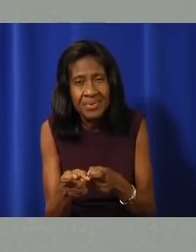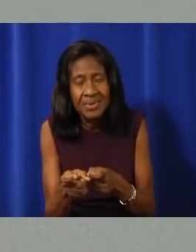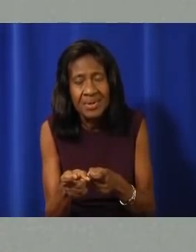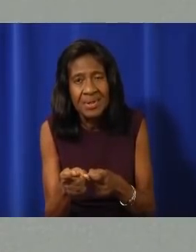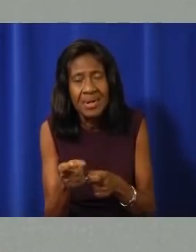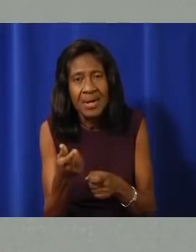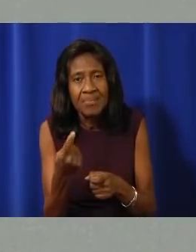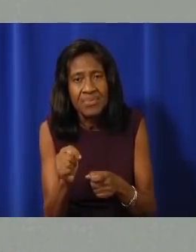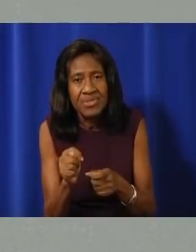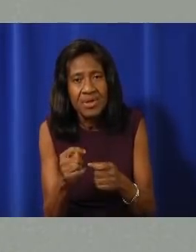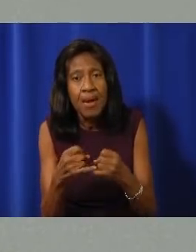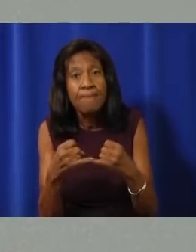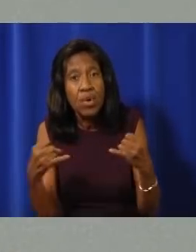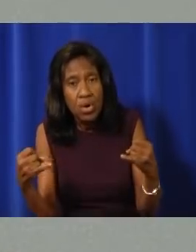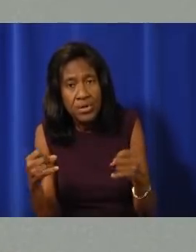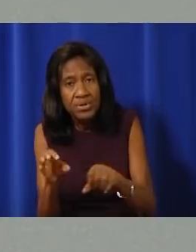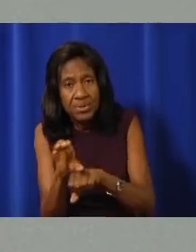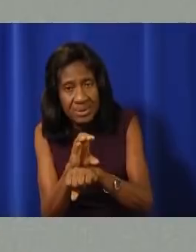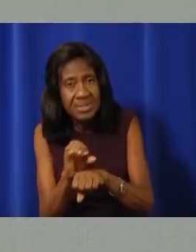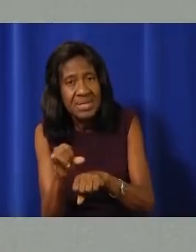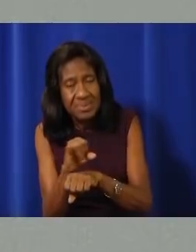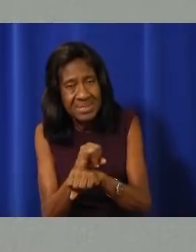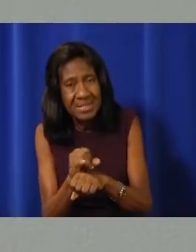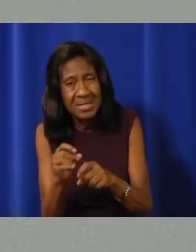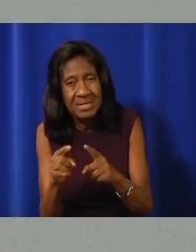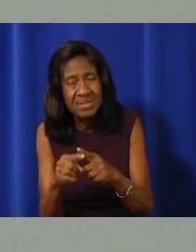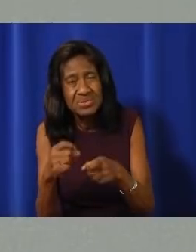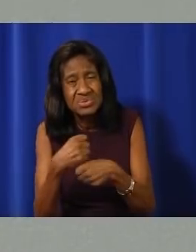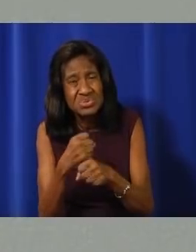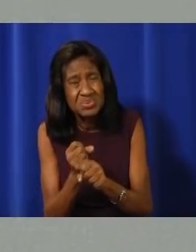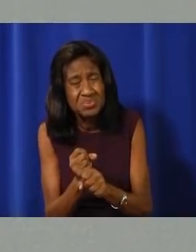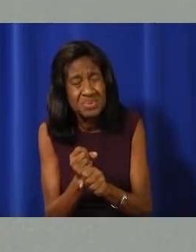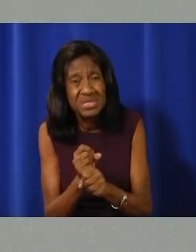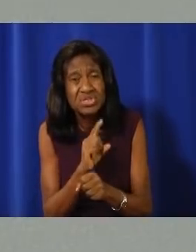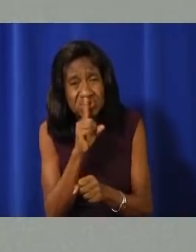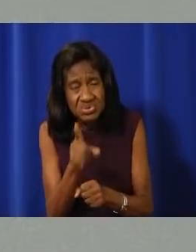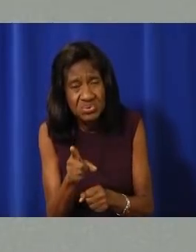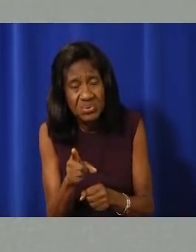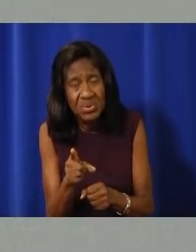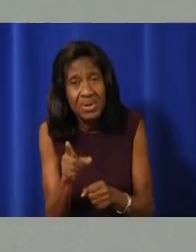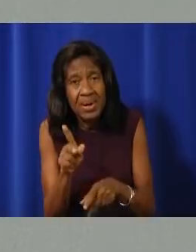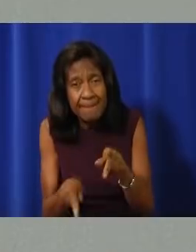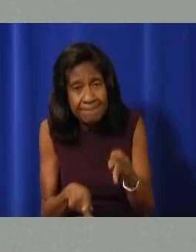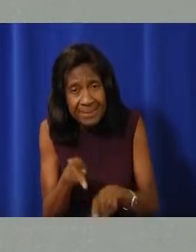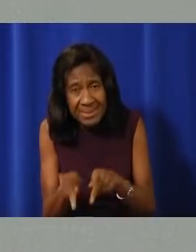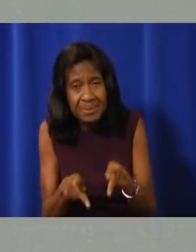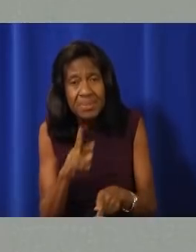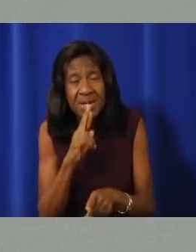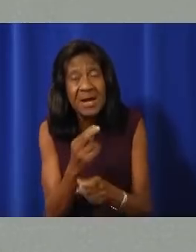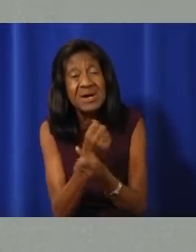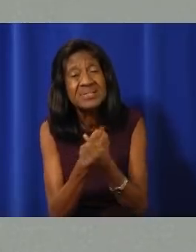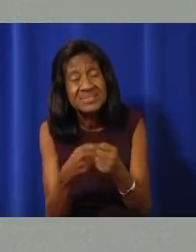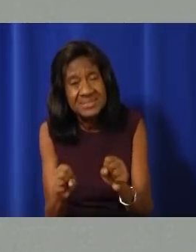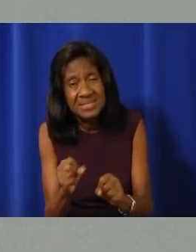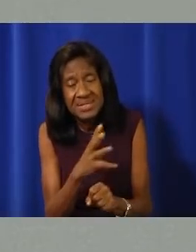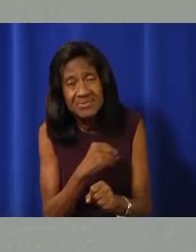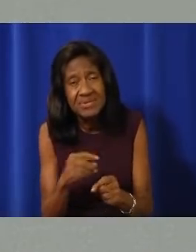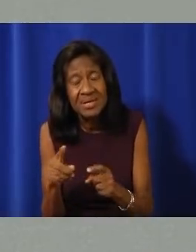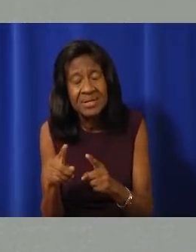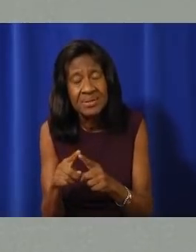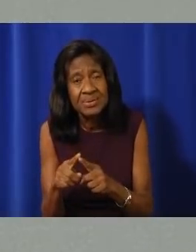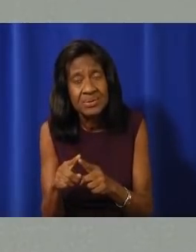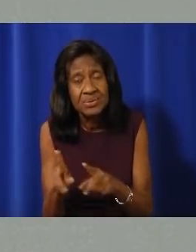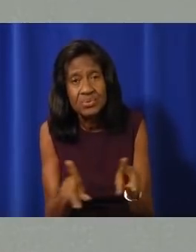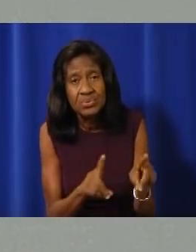borders, manage this situation now to ensure the safety of our people, and in particular to do our best to ensure the